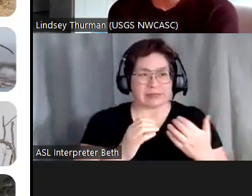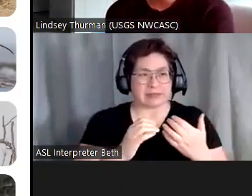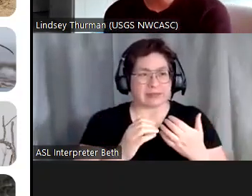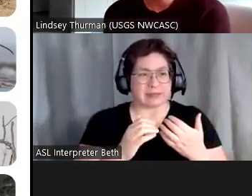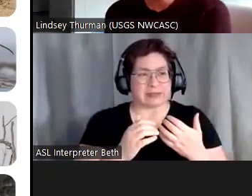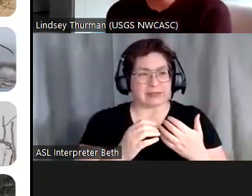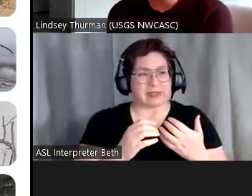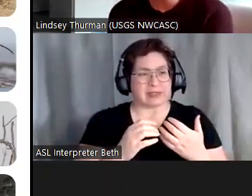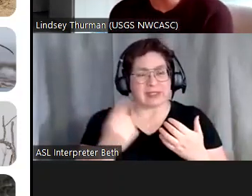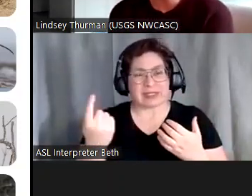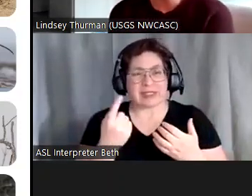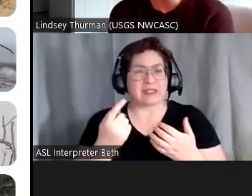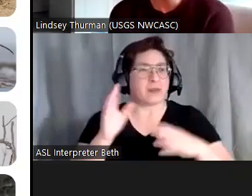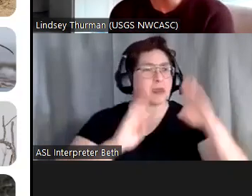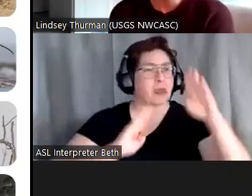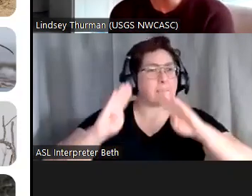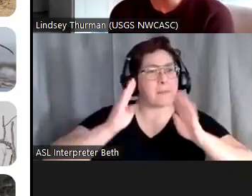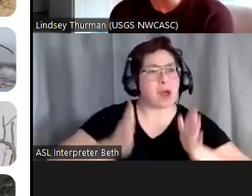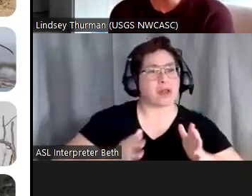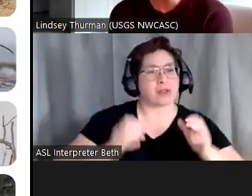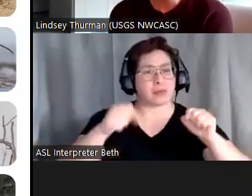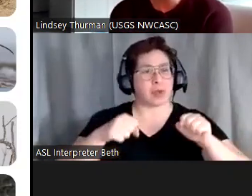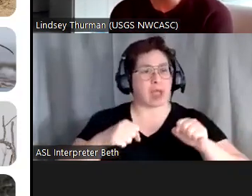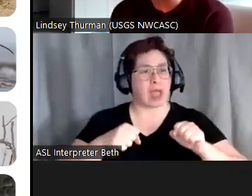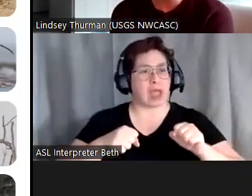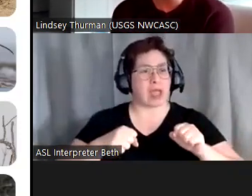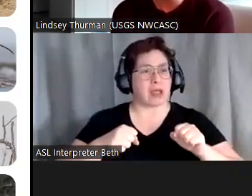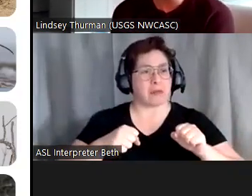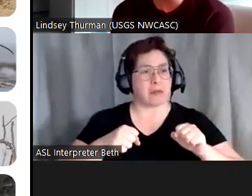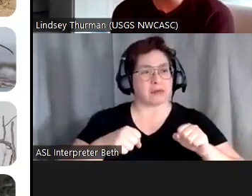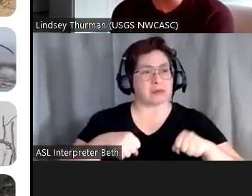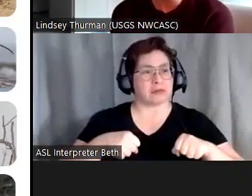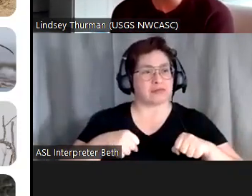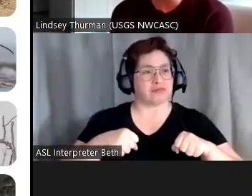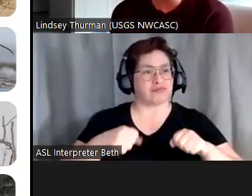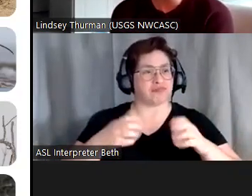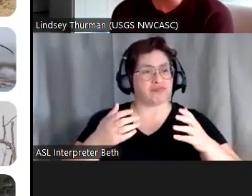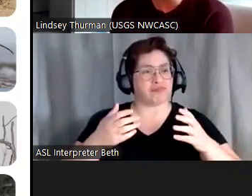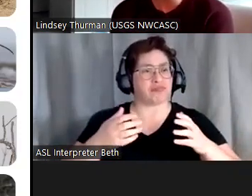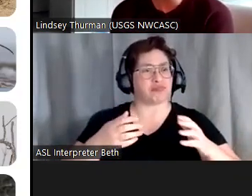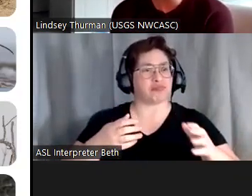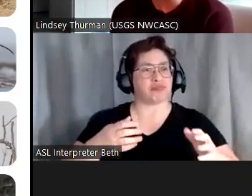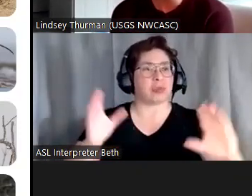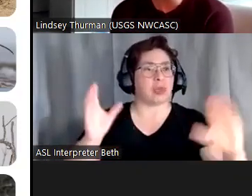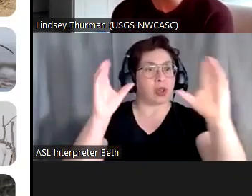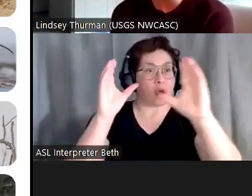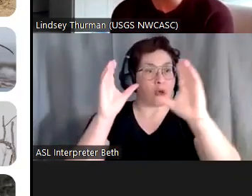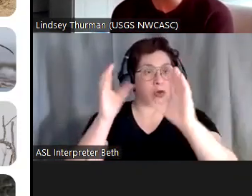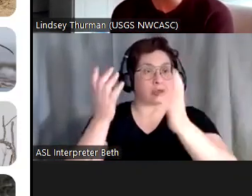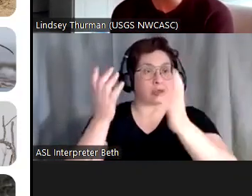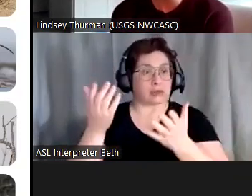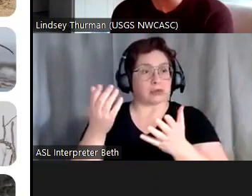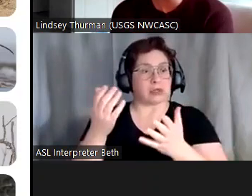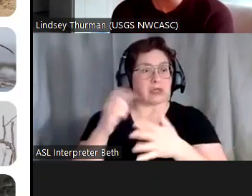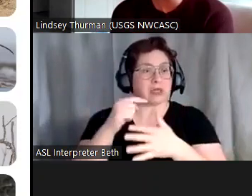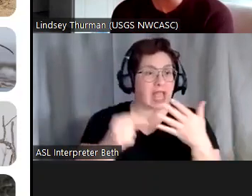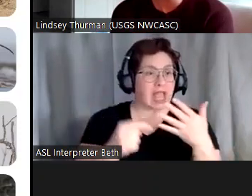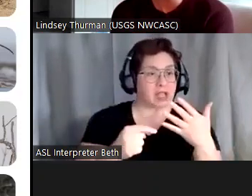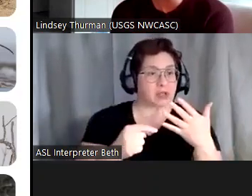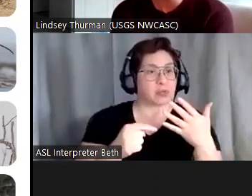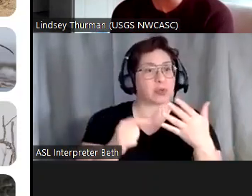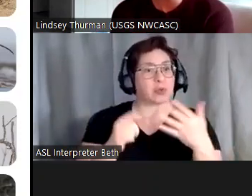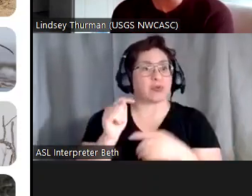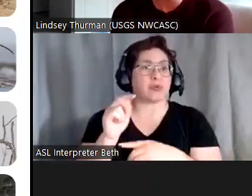something, you know, that biologists are going to be able to just reach up and you know, look at these, you know, attributes and